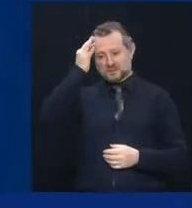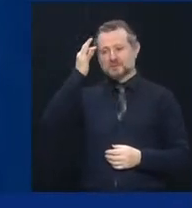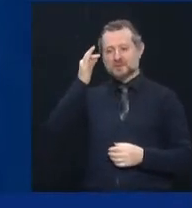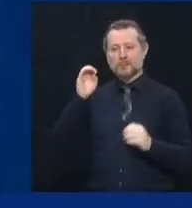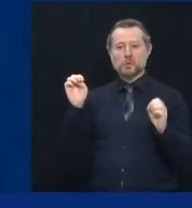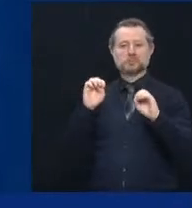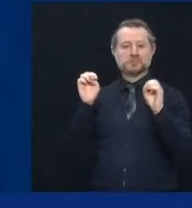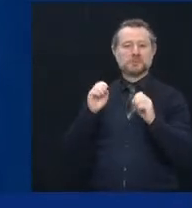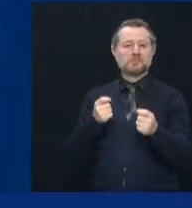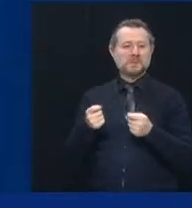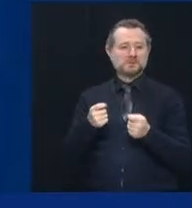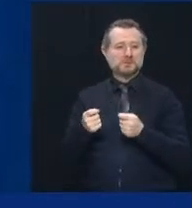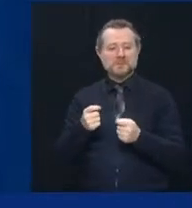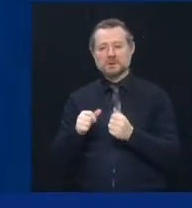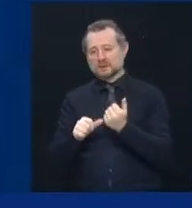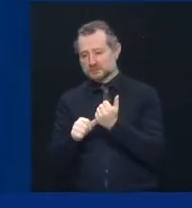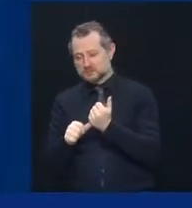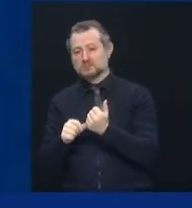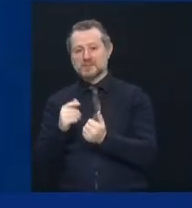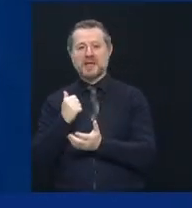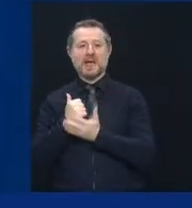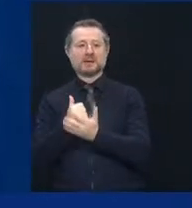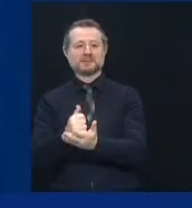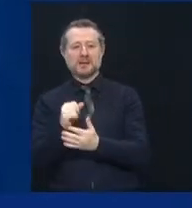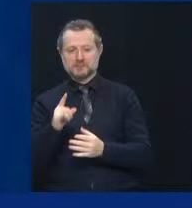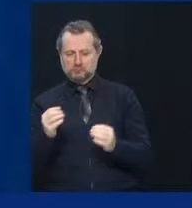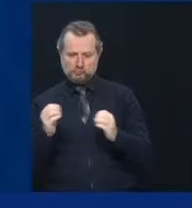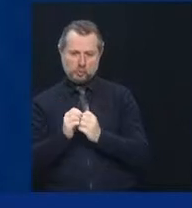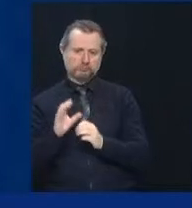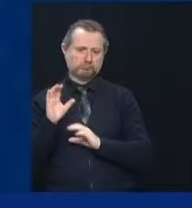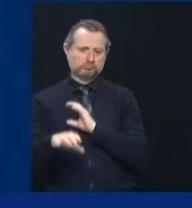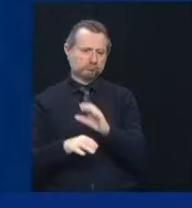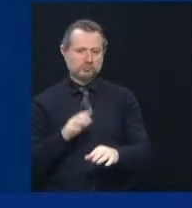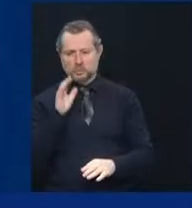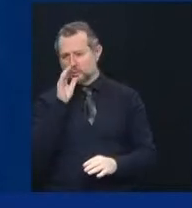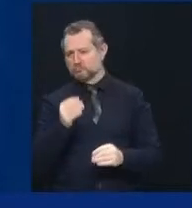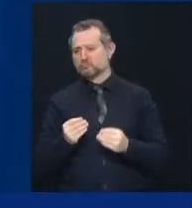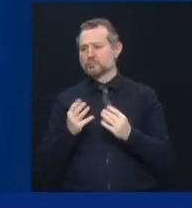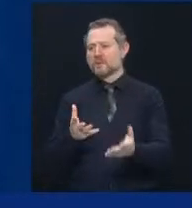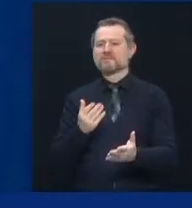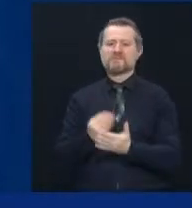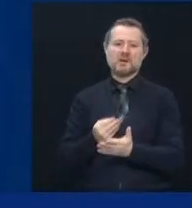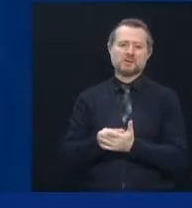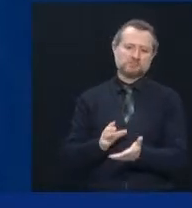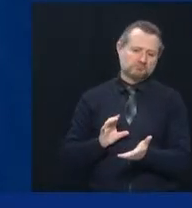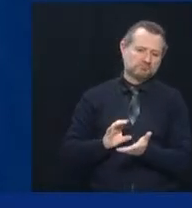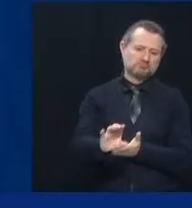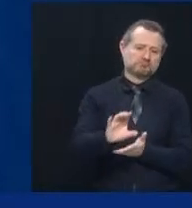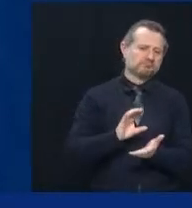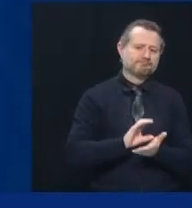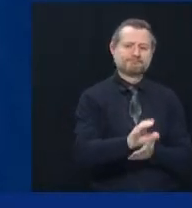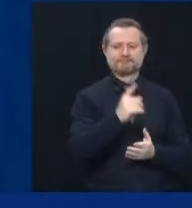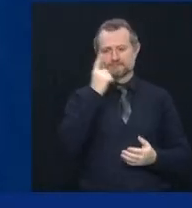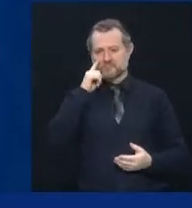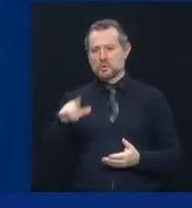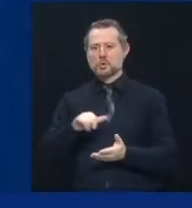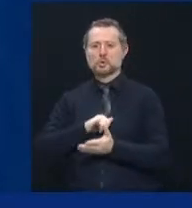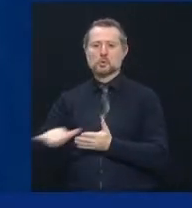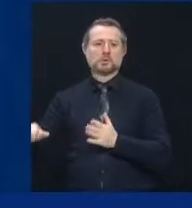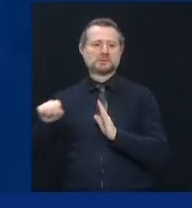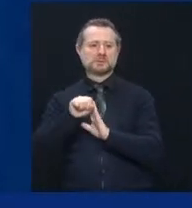This will provide funding to New York State to